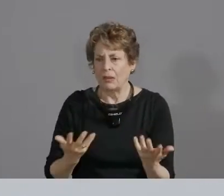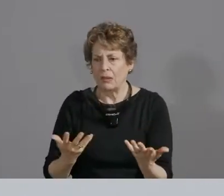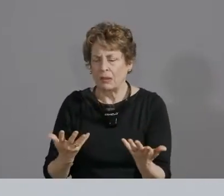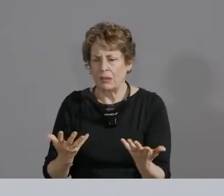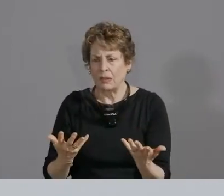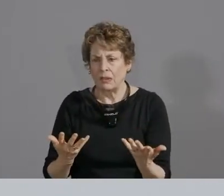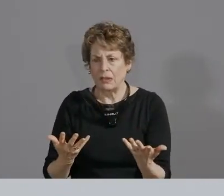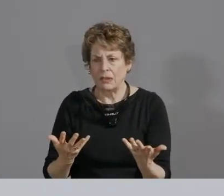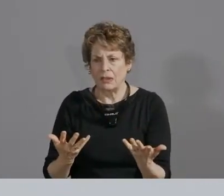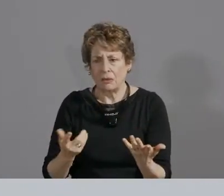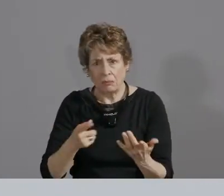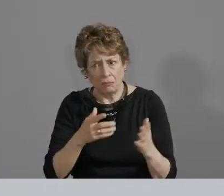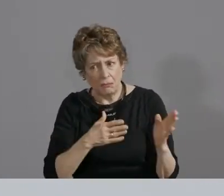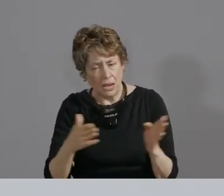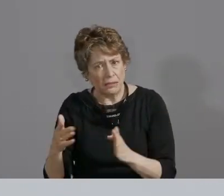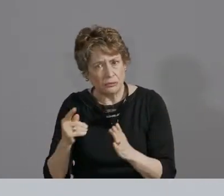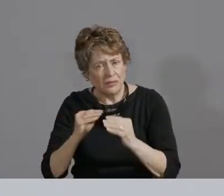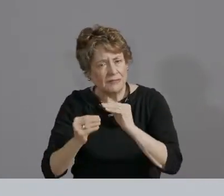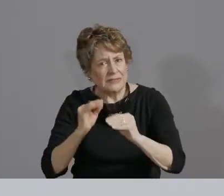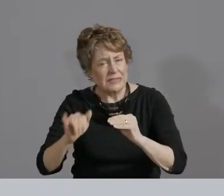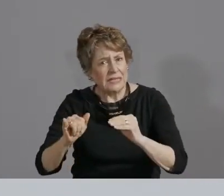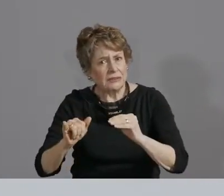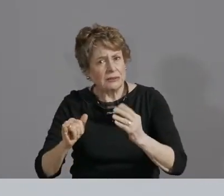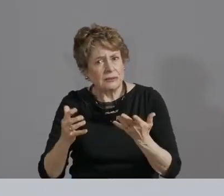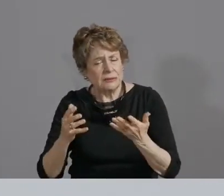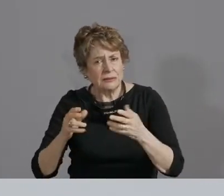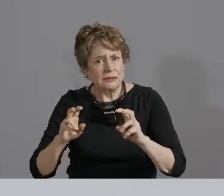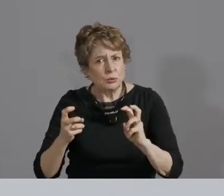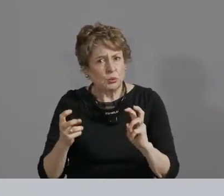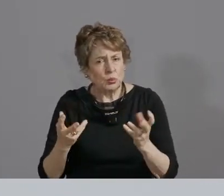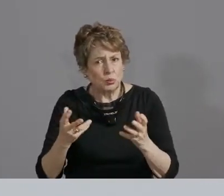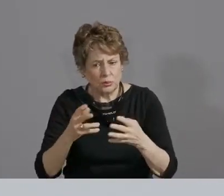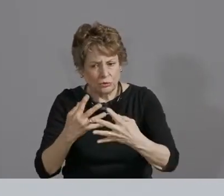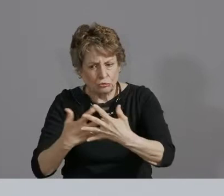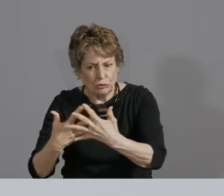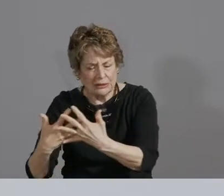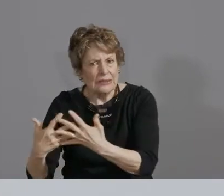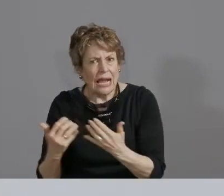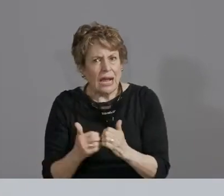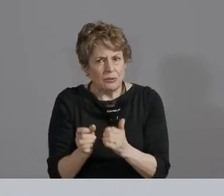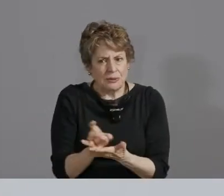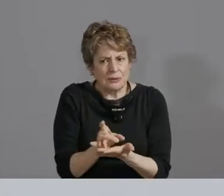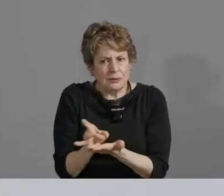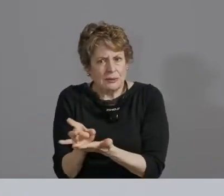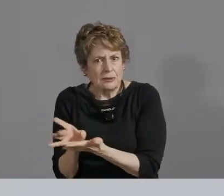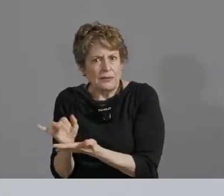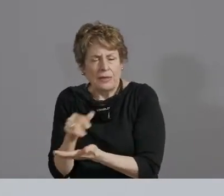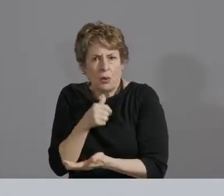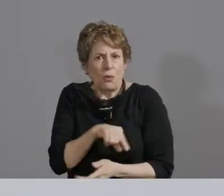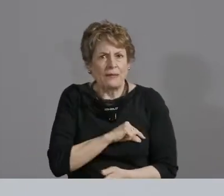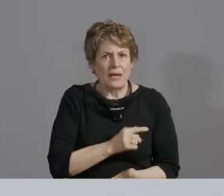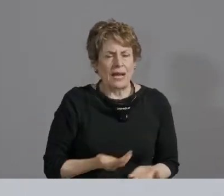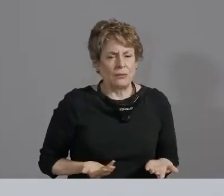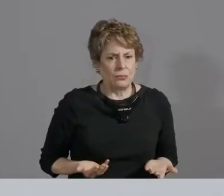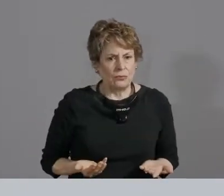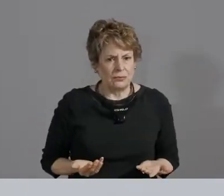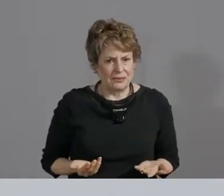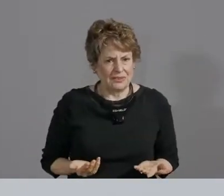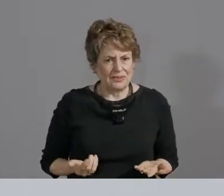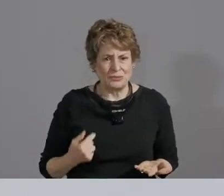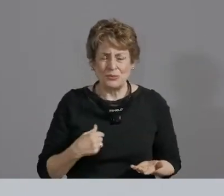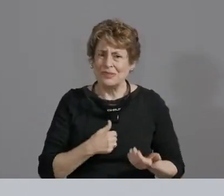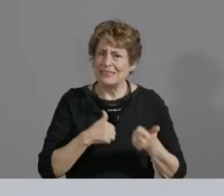planned to deal with that? Yeah, so we are continuously making updates to our website and working with our partners, Google